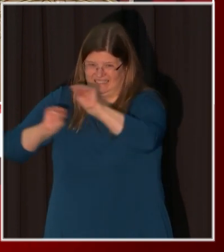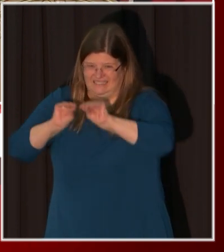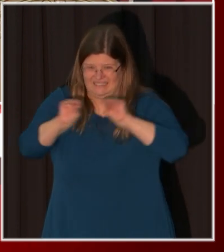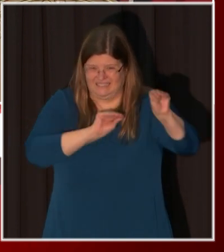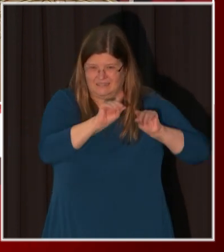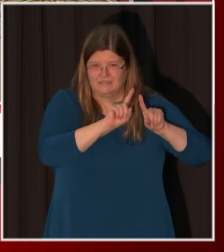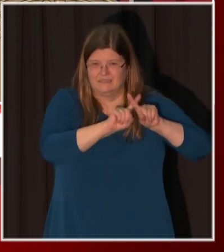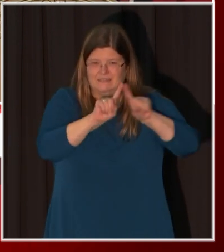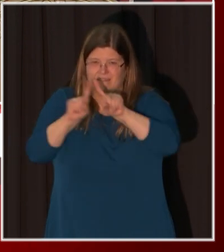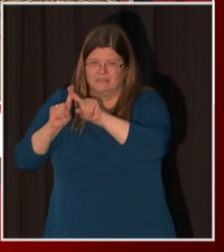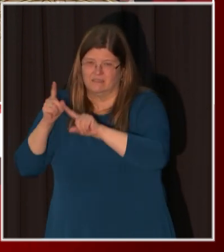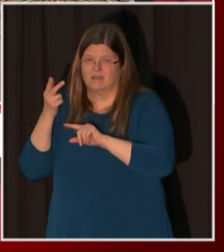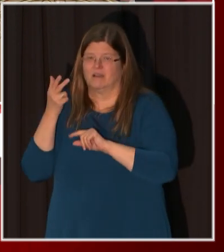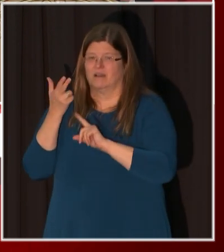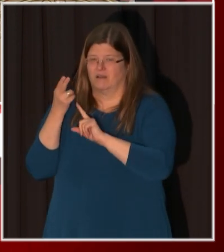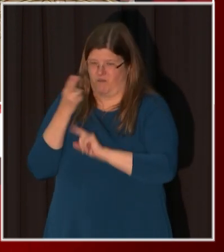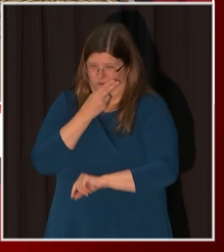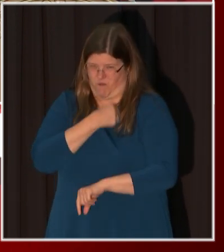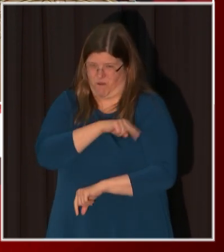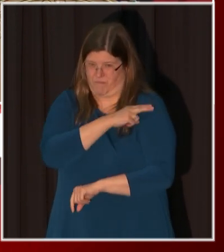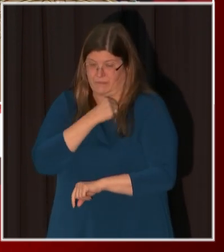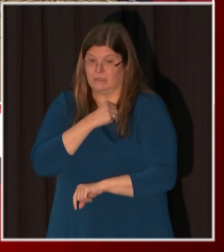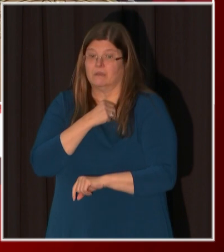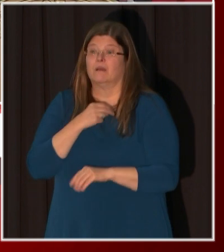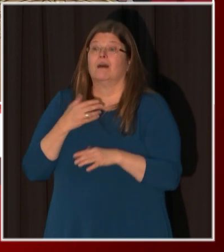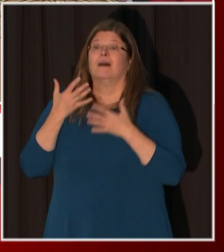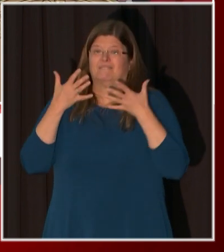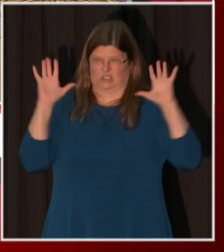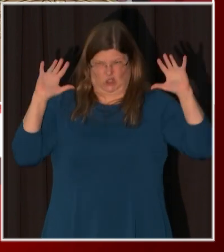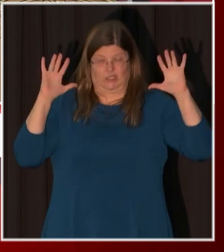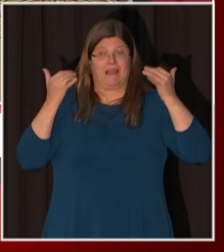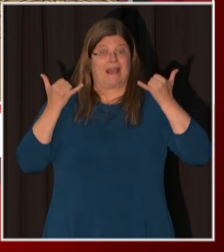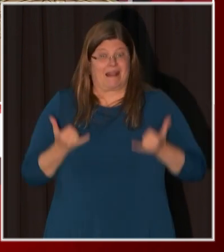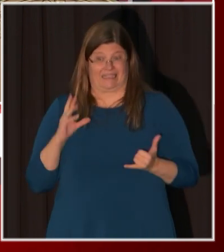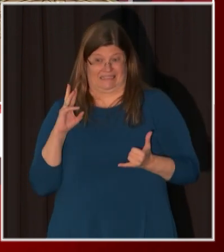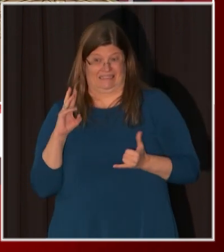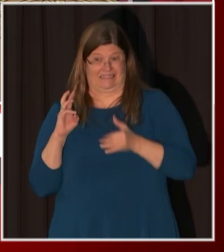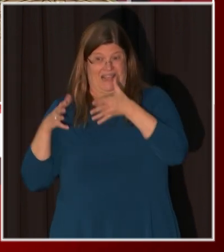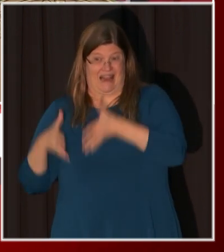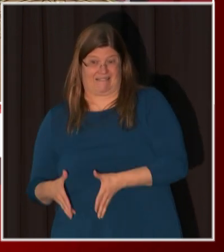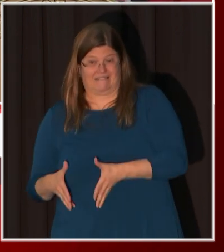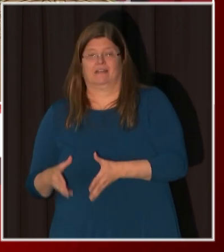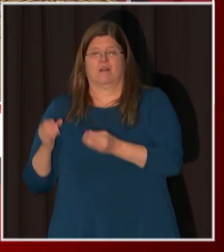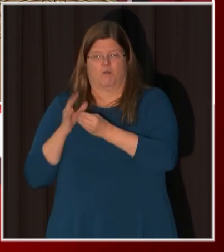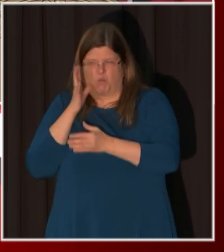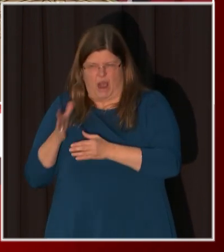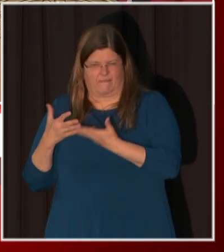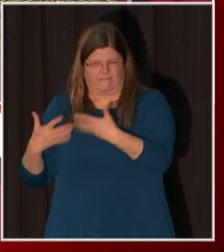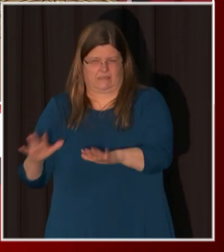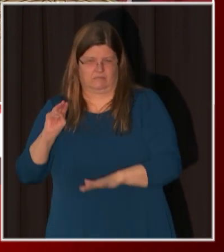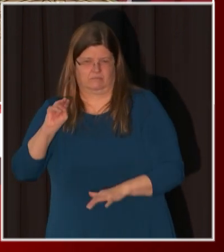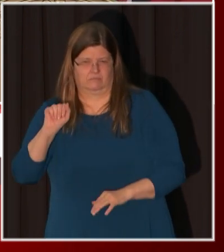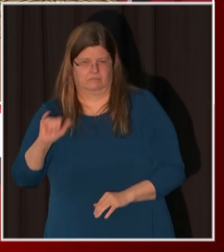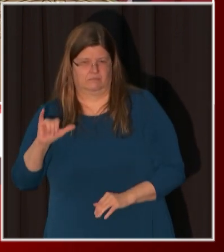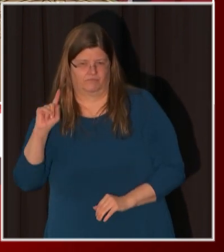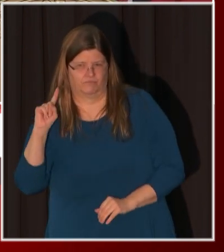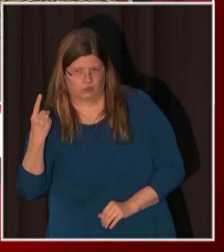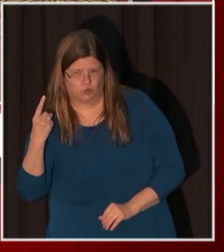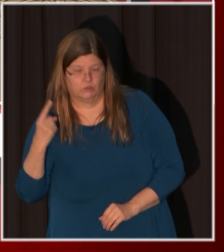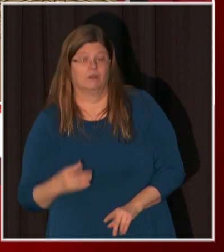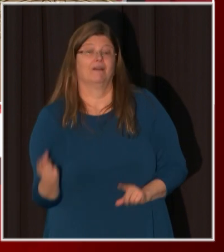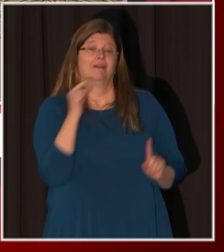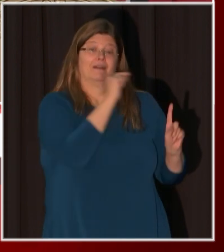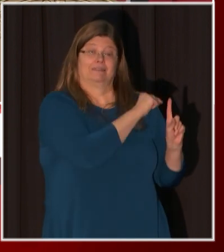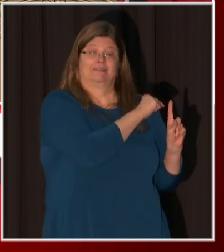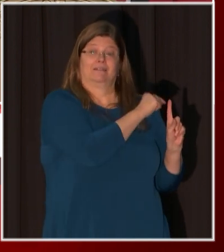500 beds up at the Convention Center, and we'll phase the construction of the additional Convention Center